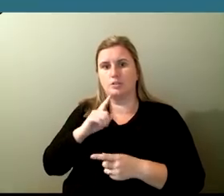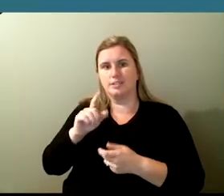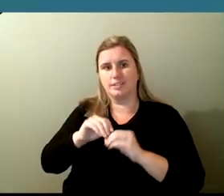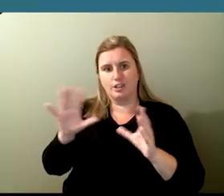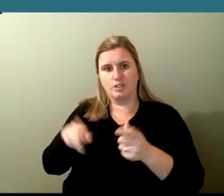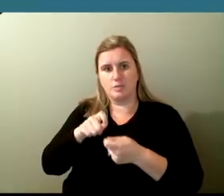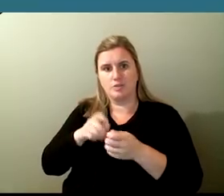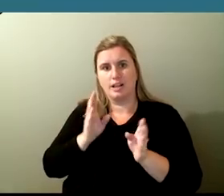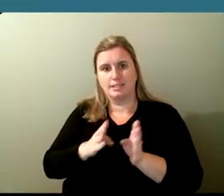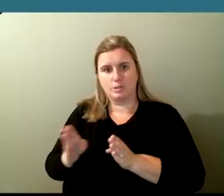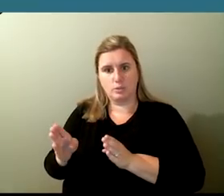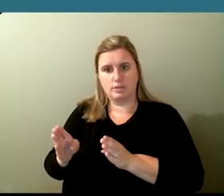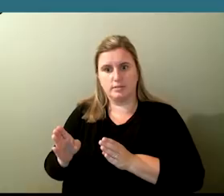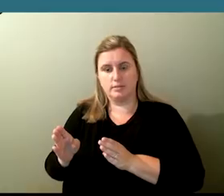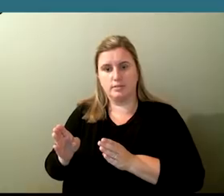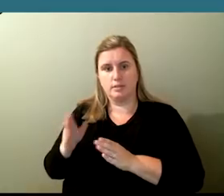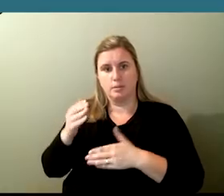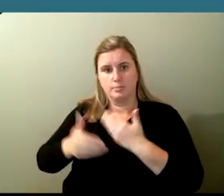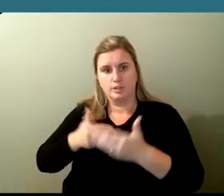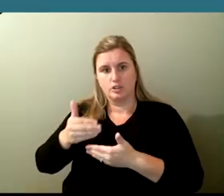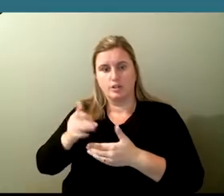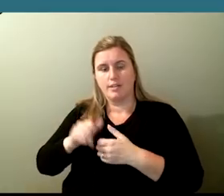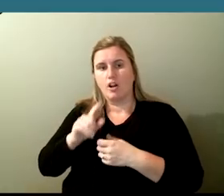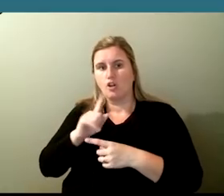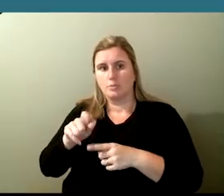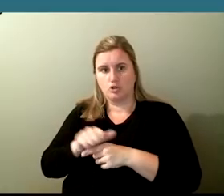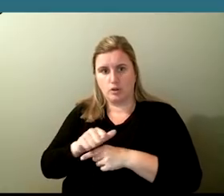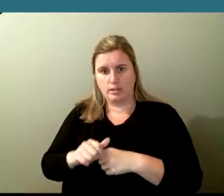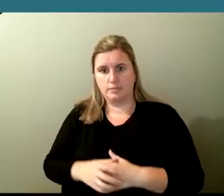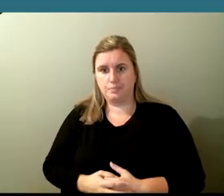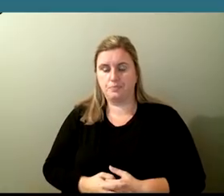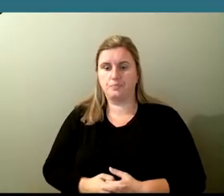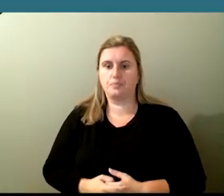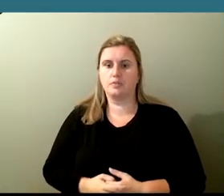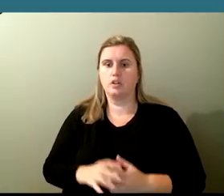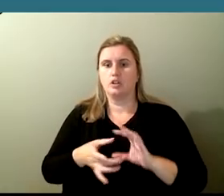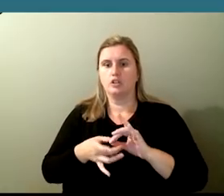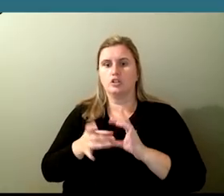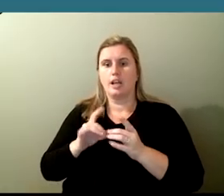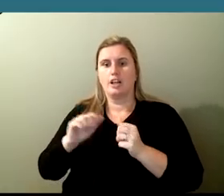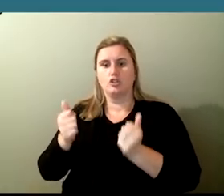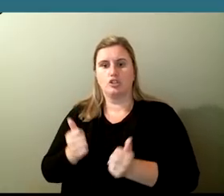and sequence procedures that are to be trained, chain and shape